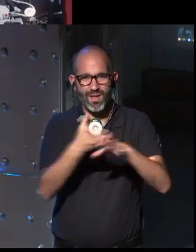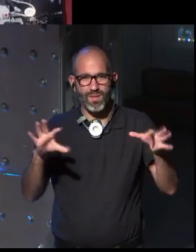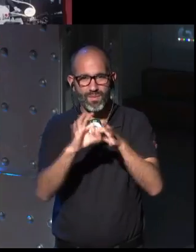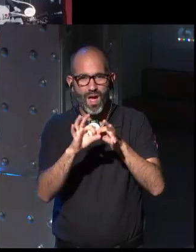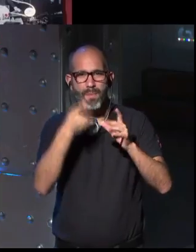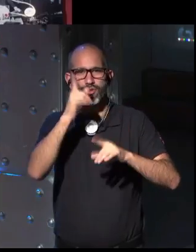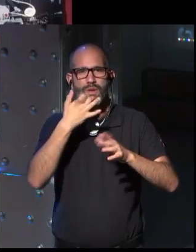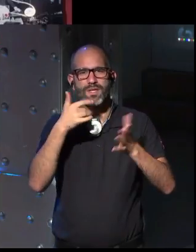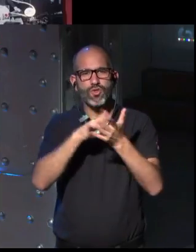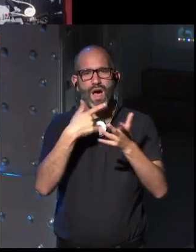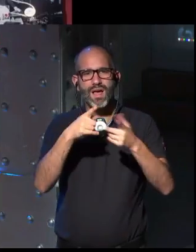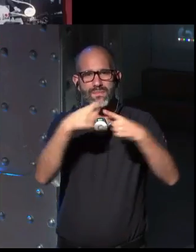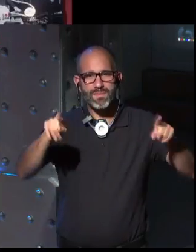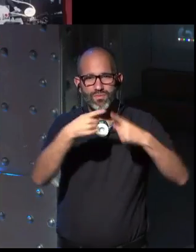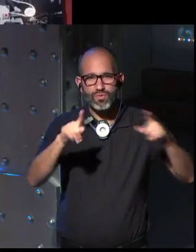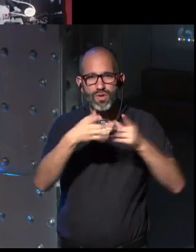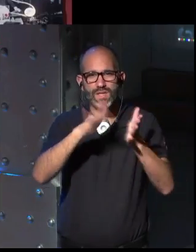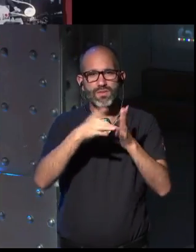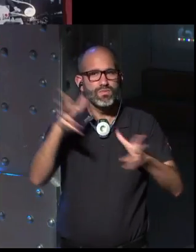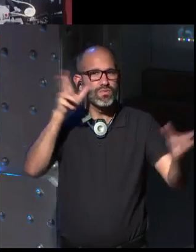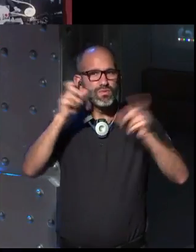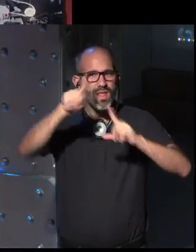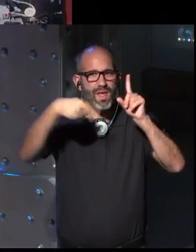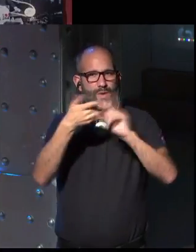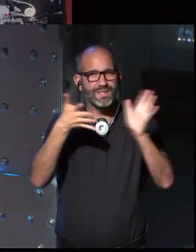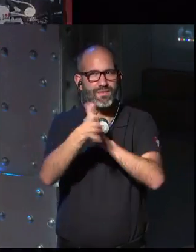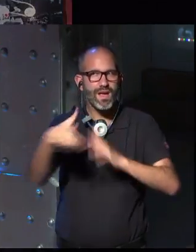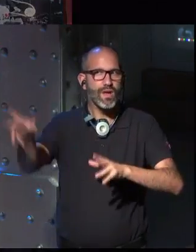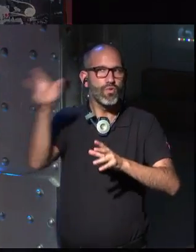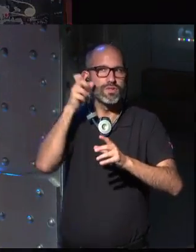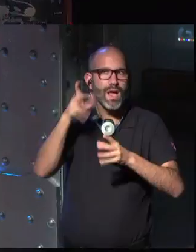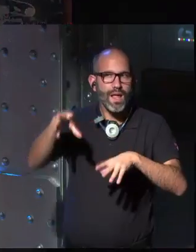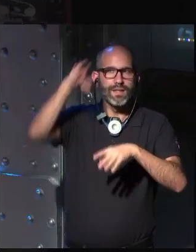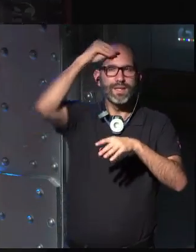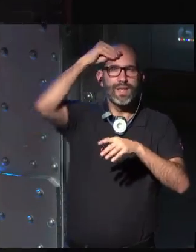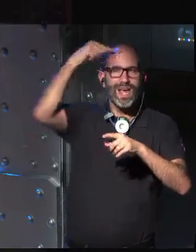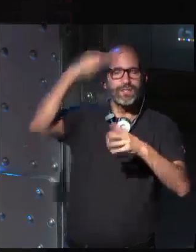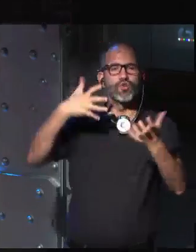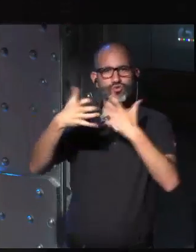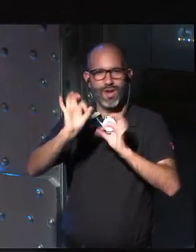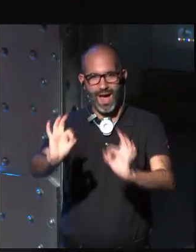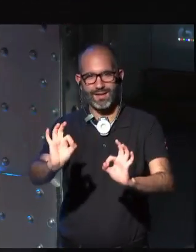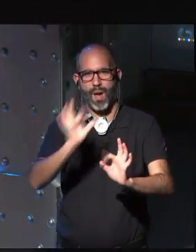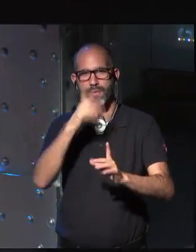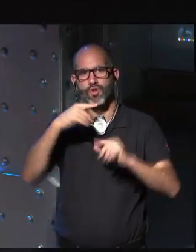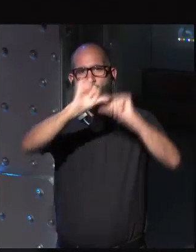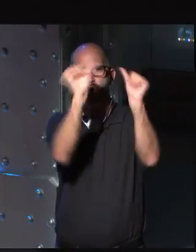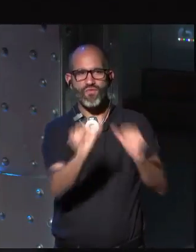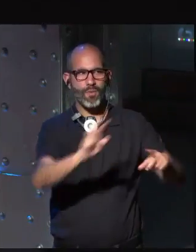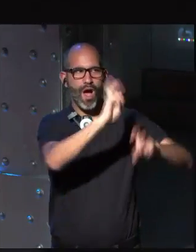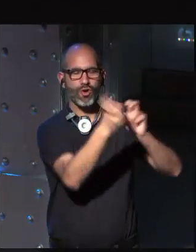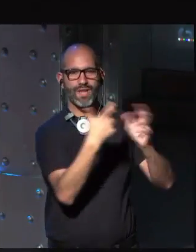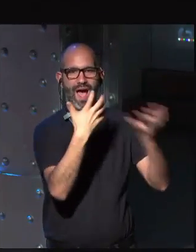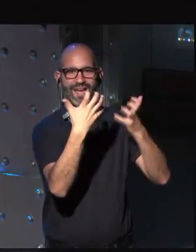a very, very interesting tension that I just don't think you find in other art forms. I mean, with cinema, the example that I make in the book is